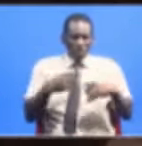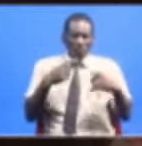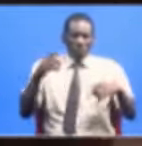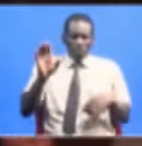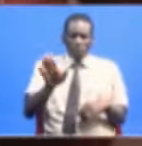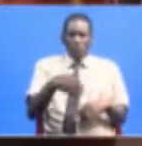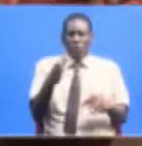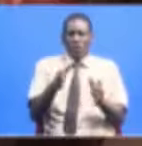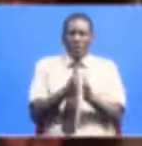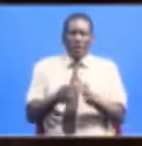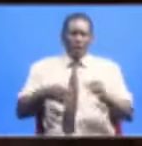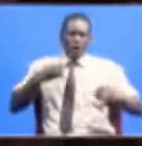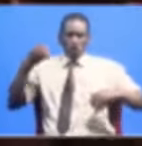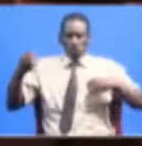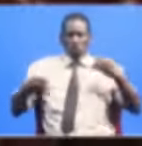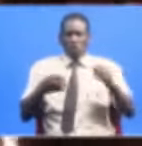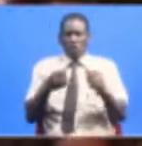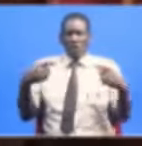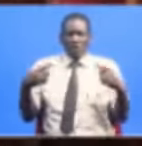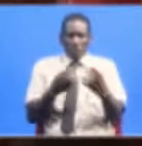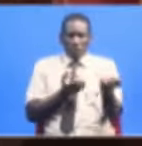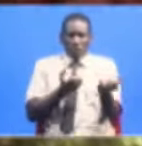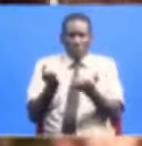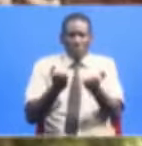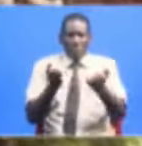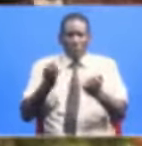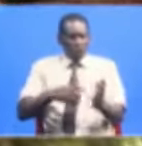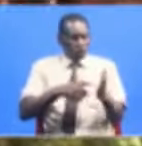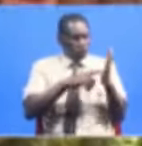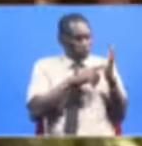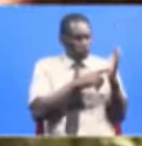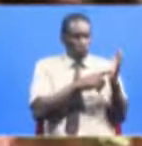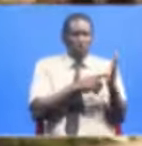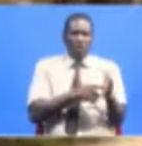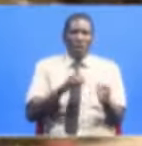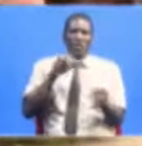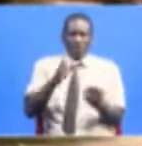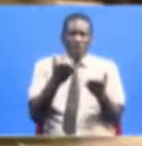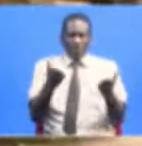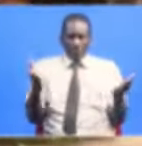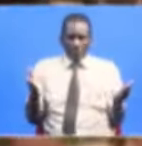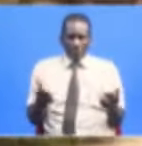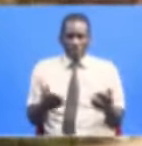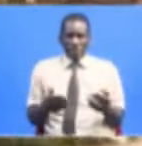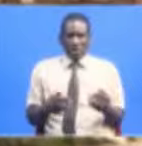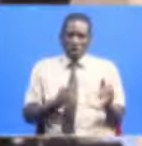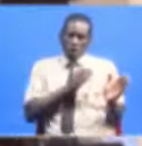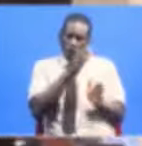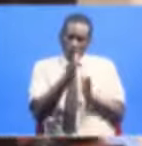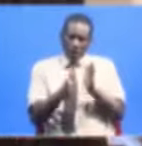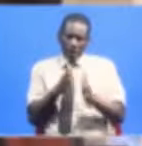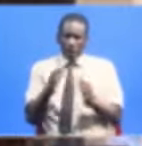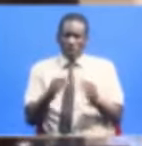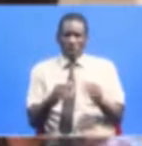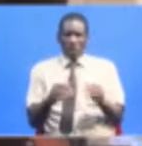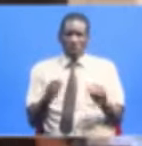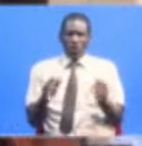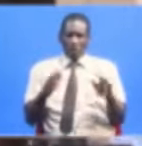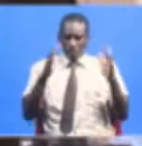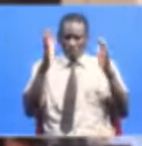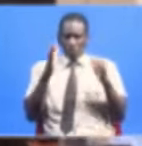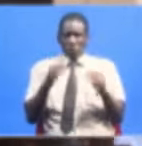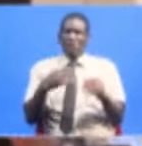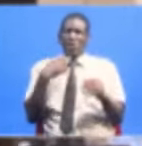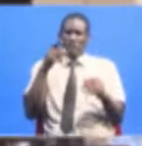and entertainment, with several businesses presenting and showcasing their products. The organizers say the event also played a role